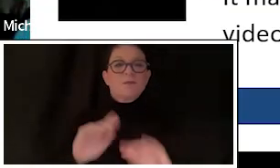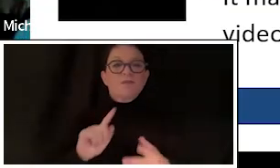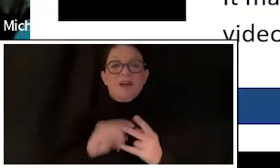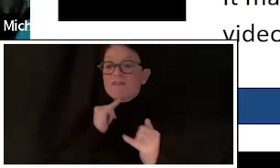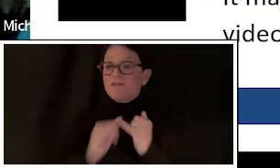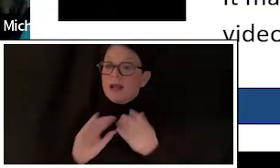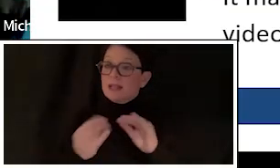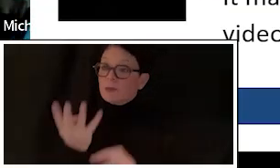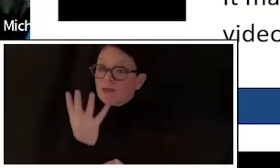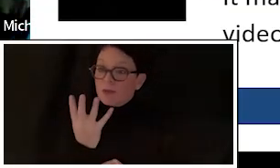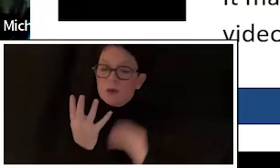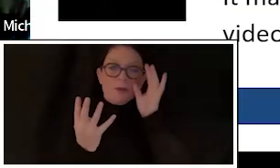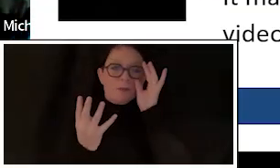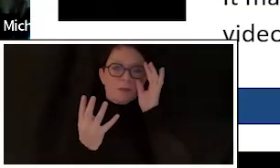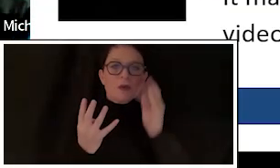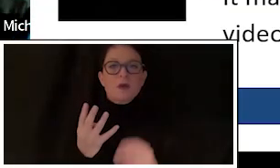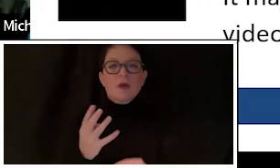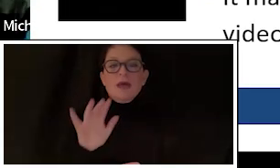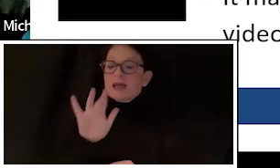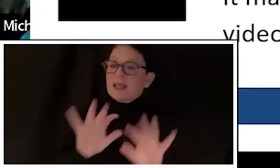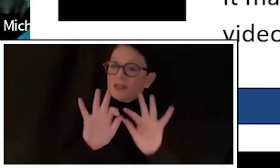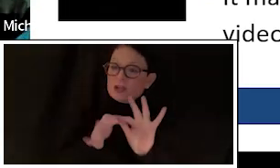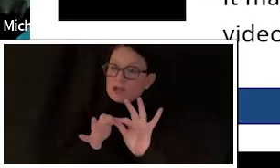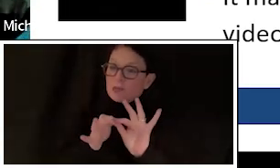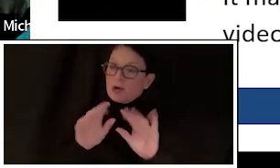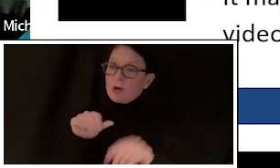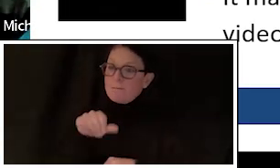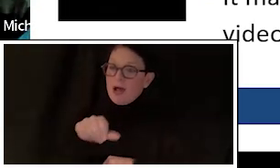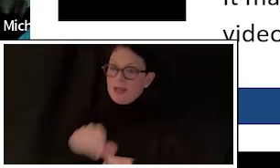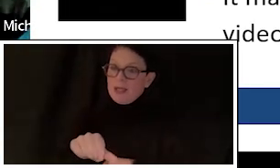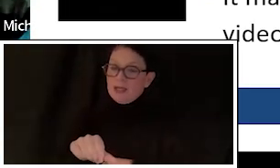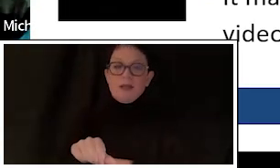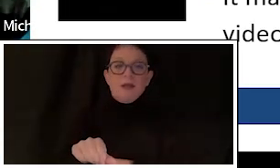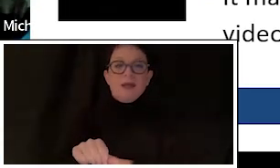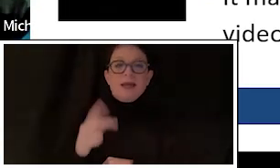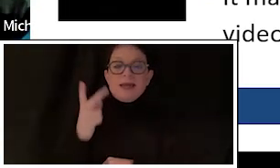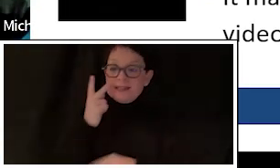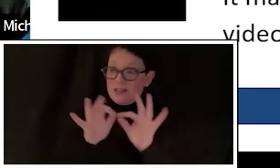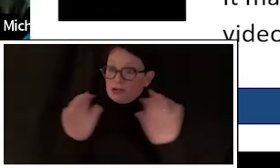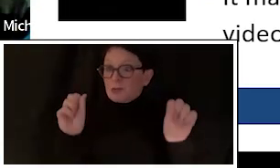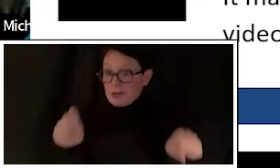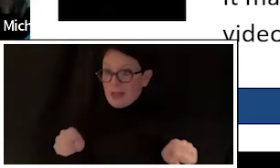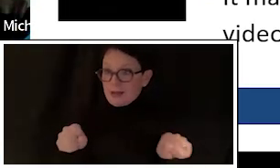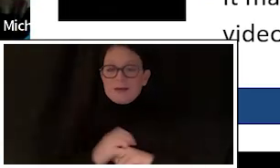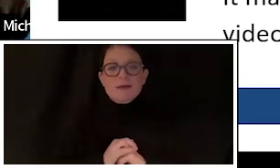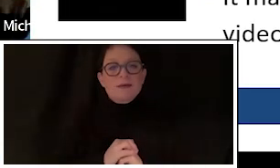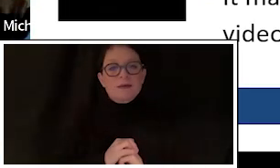finally, tip number 4, click the interpretation button to see the ASL interpreter.